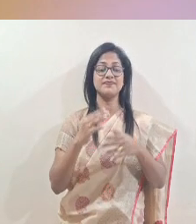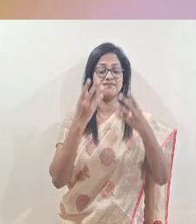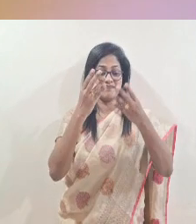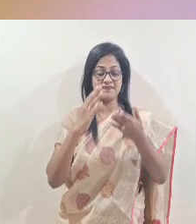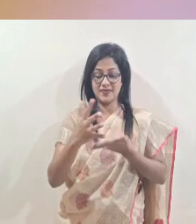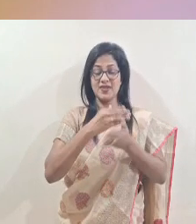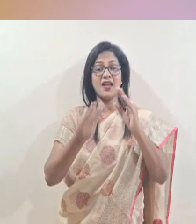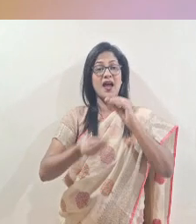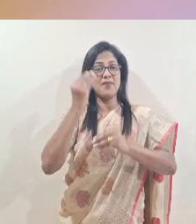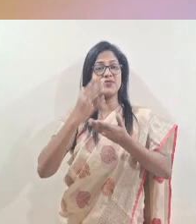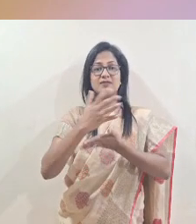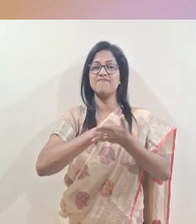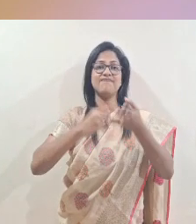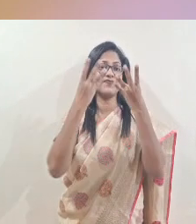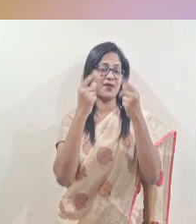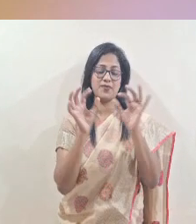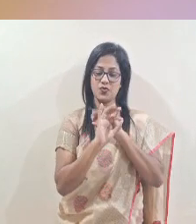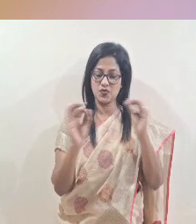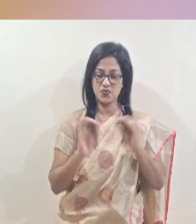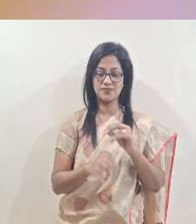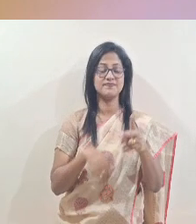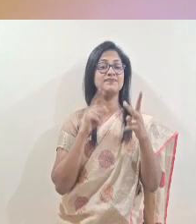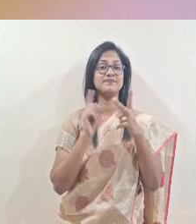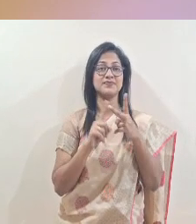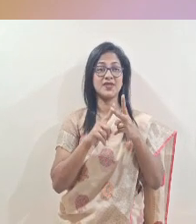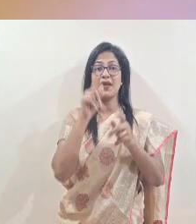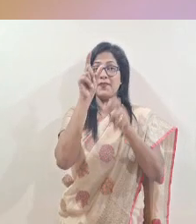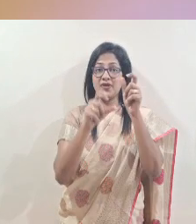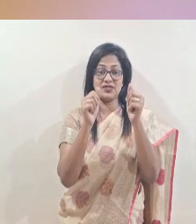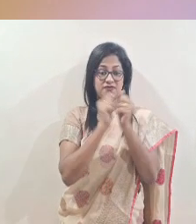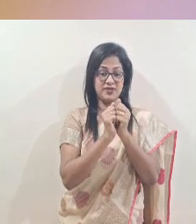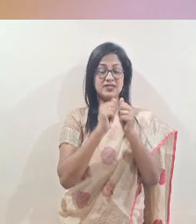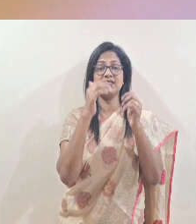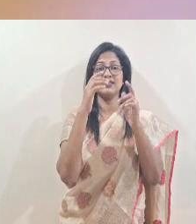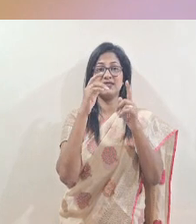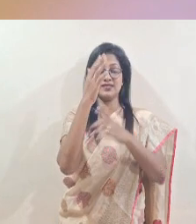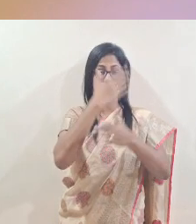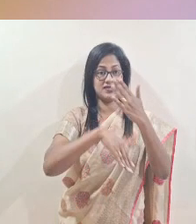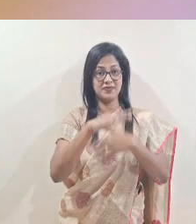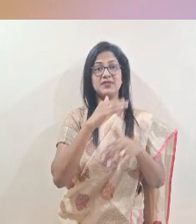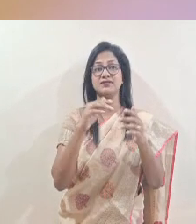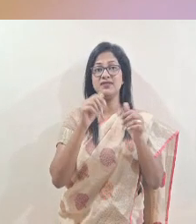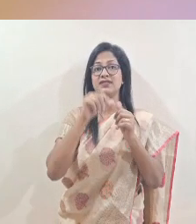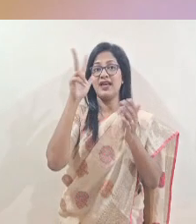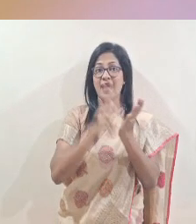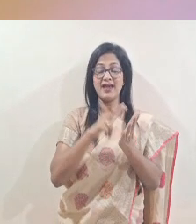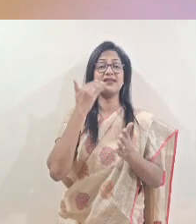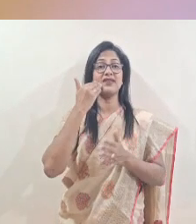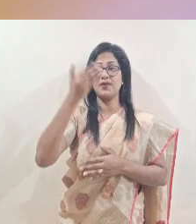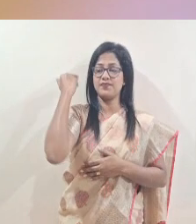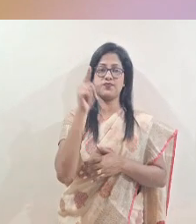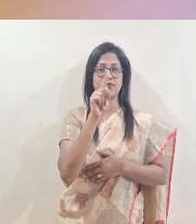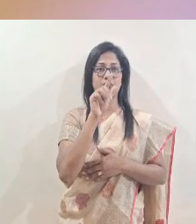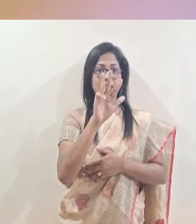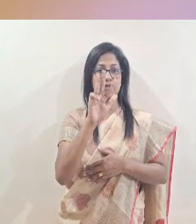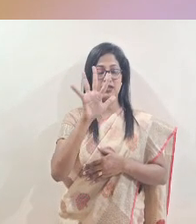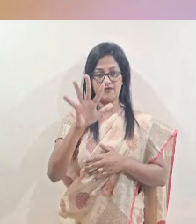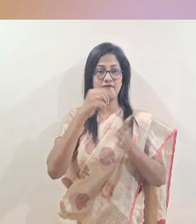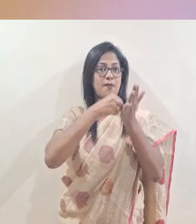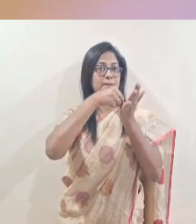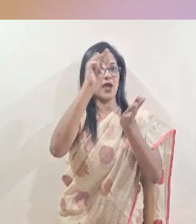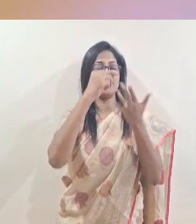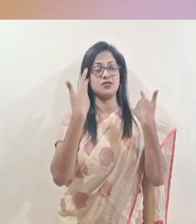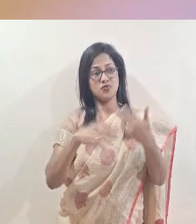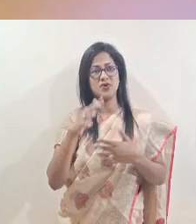statistics. The second thing is the Persons with Disabilities Act first time was passed in India in 1995, which is